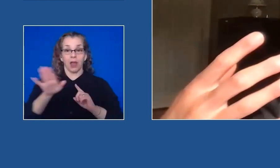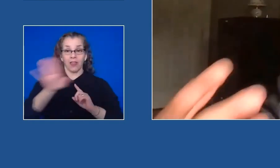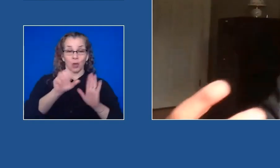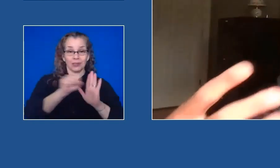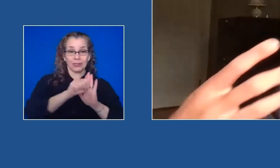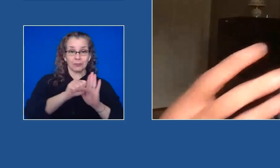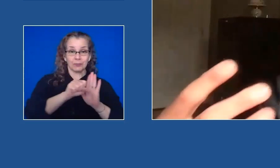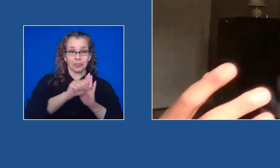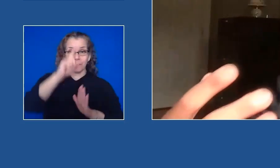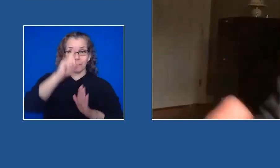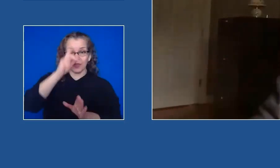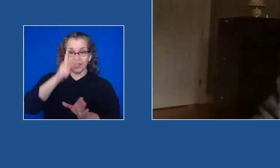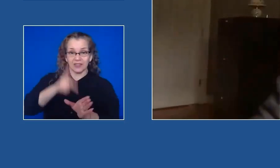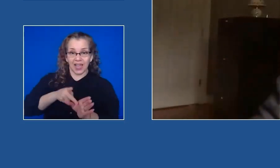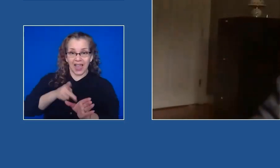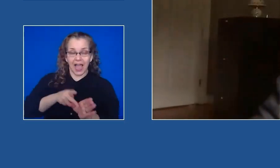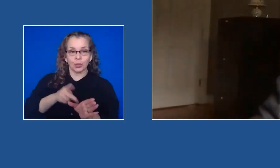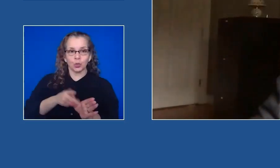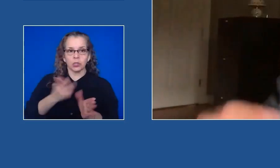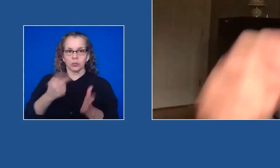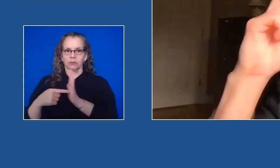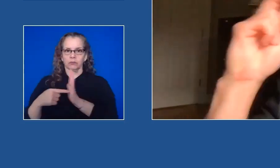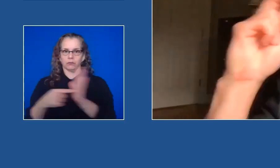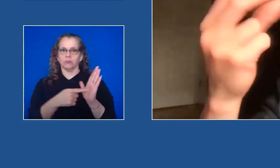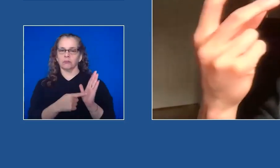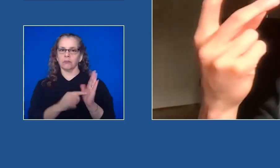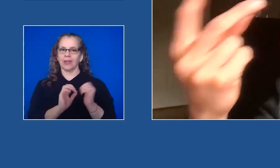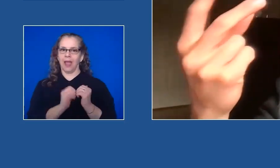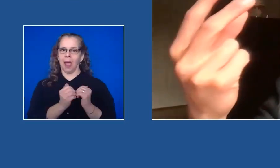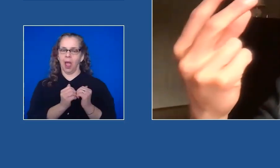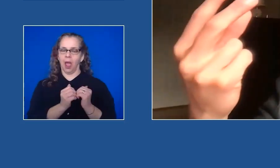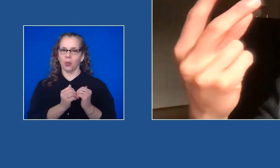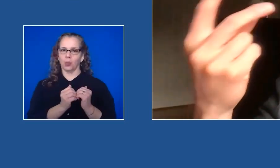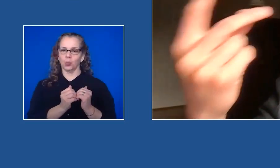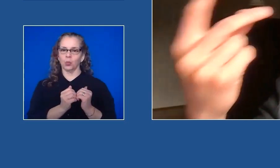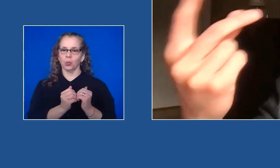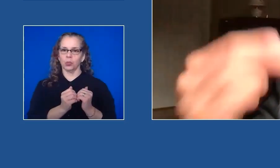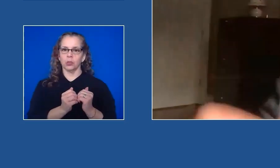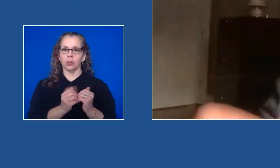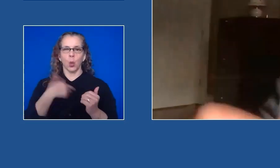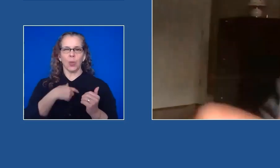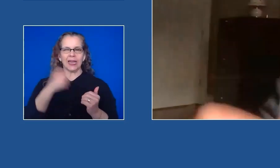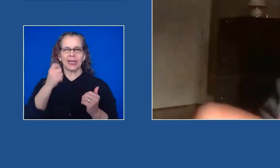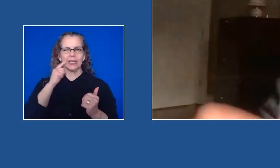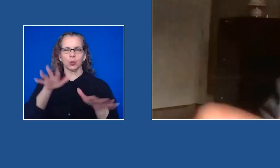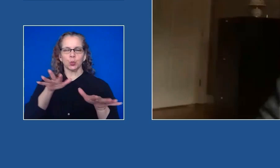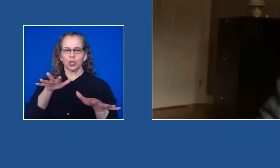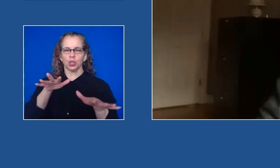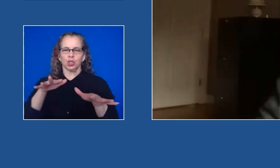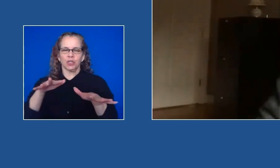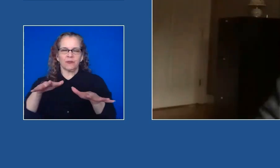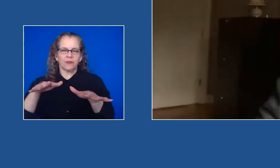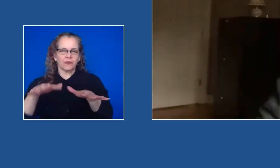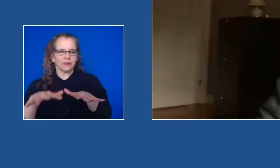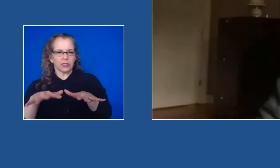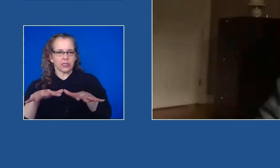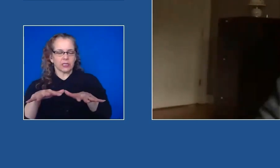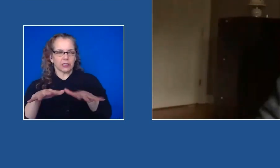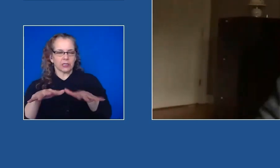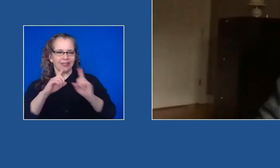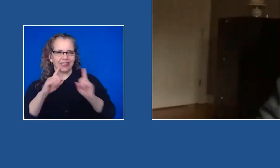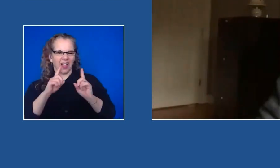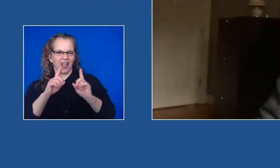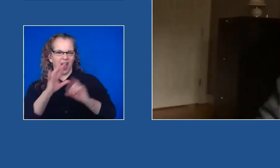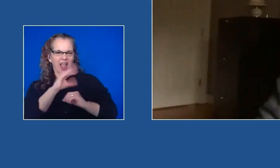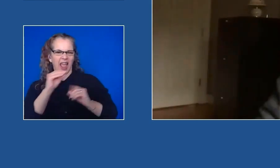psychiatrically are ways that they manifest symptoms. And I think we have to shift the dialogue, and that's really through training and exposure.